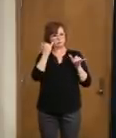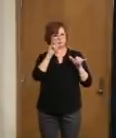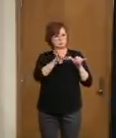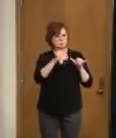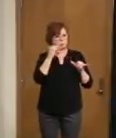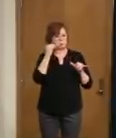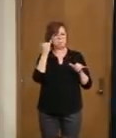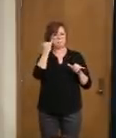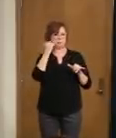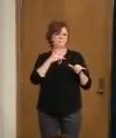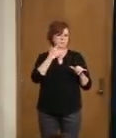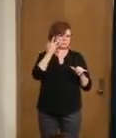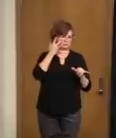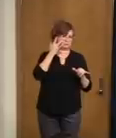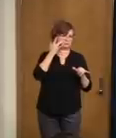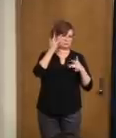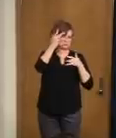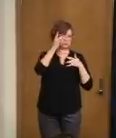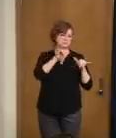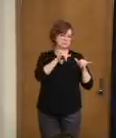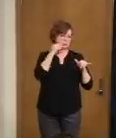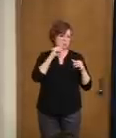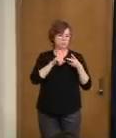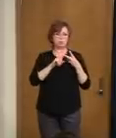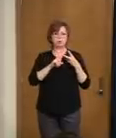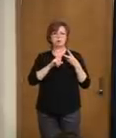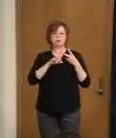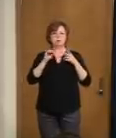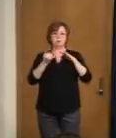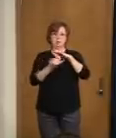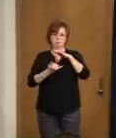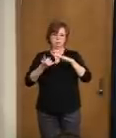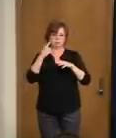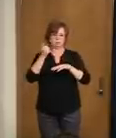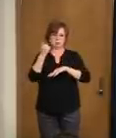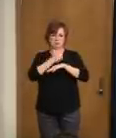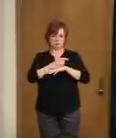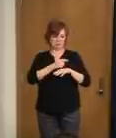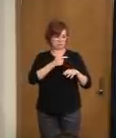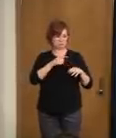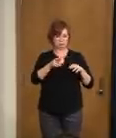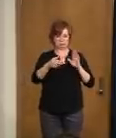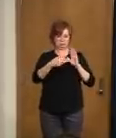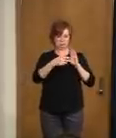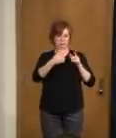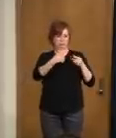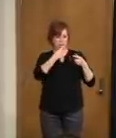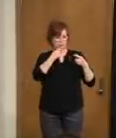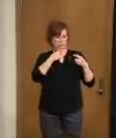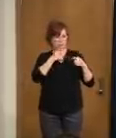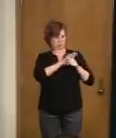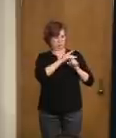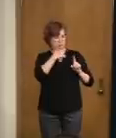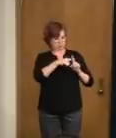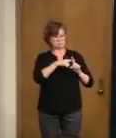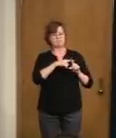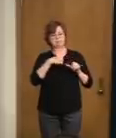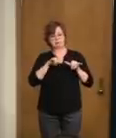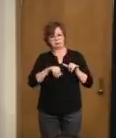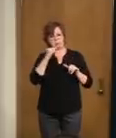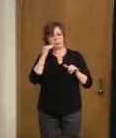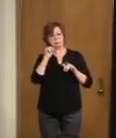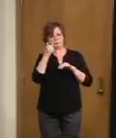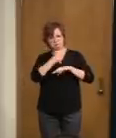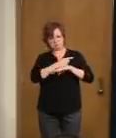seek testing, and then isolate for the 10 days if you're COVID positive, and make sure your close contacts are informed,